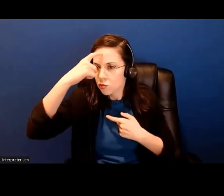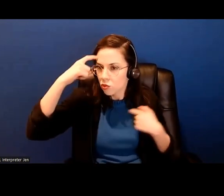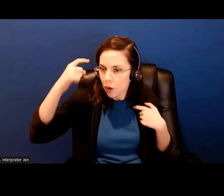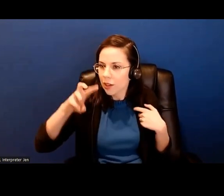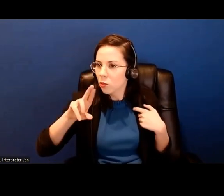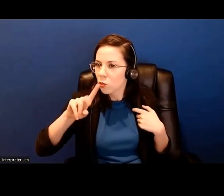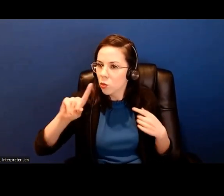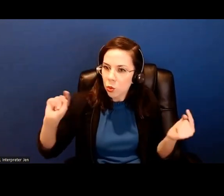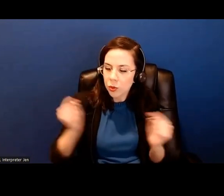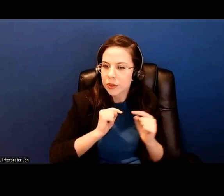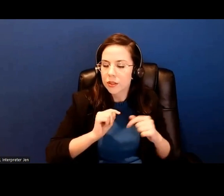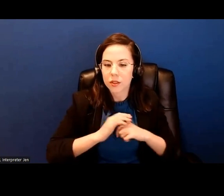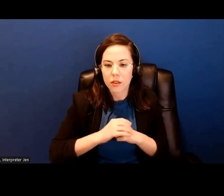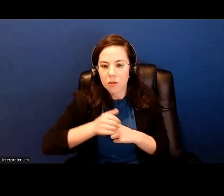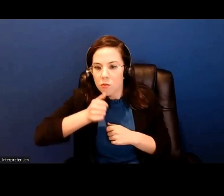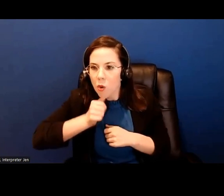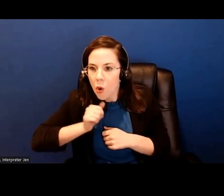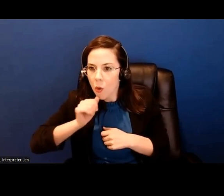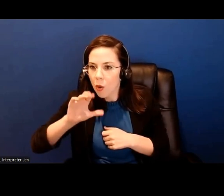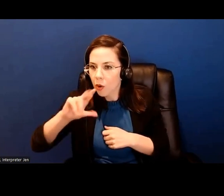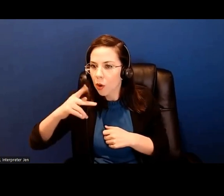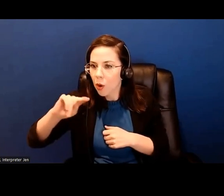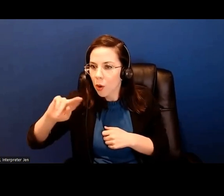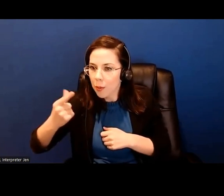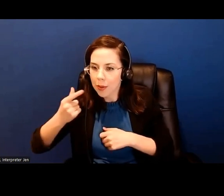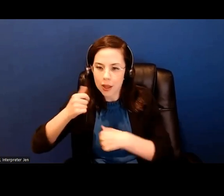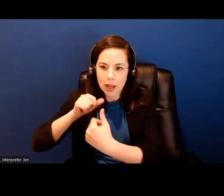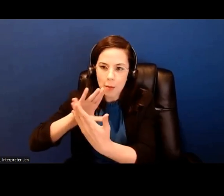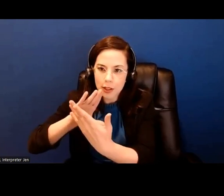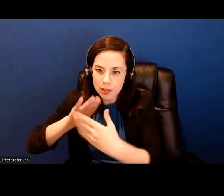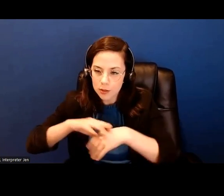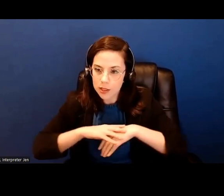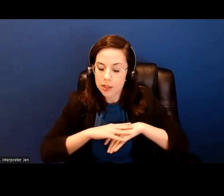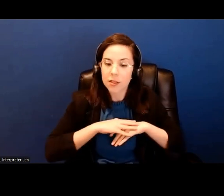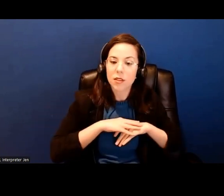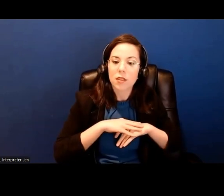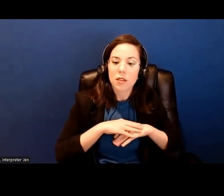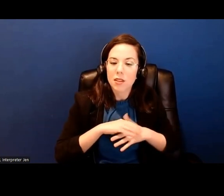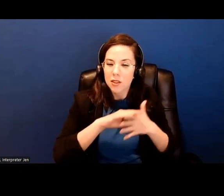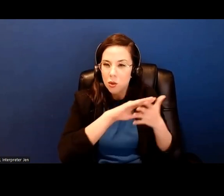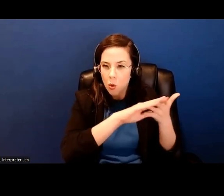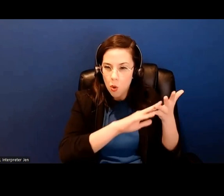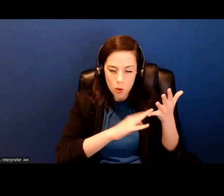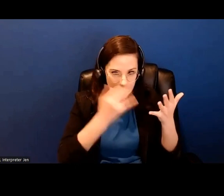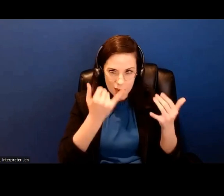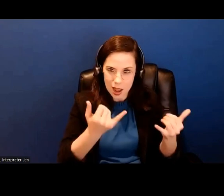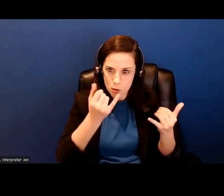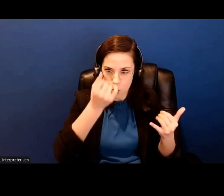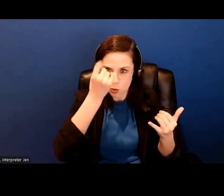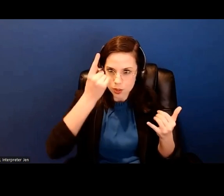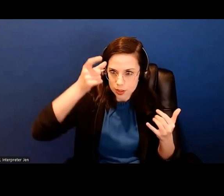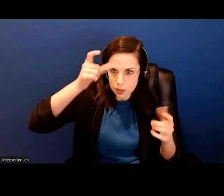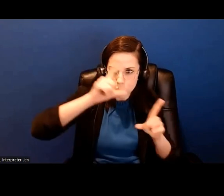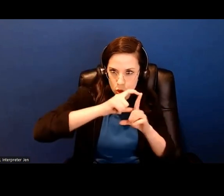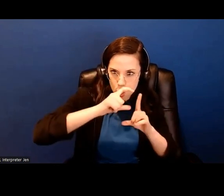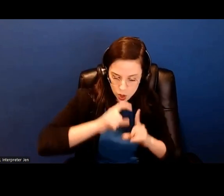coping mechanisms, the core wound that we're carrying. So we're developing, like, this is our shared understanding of our human